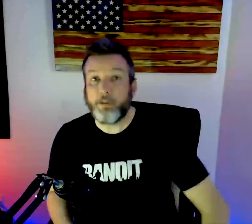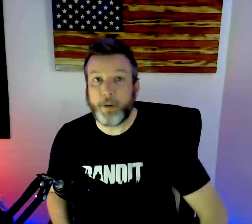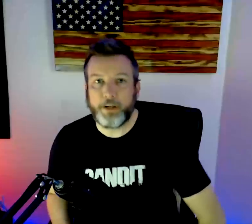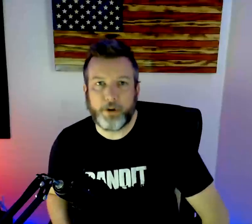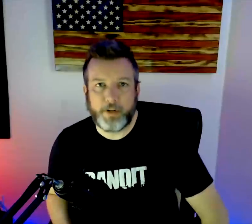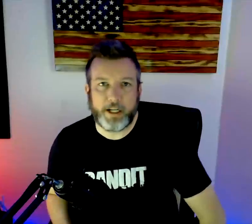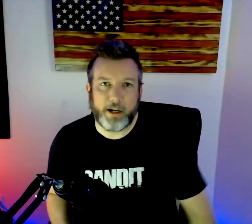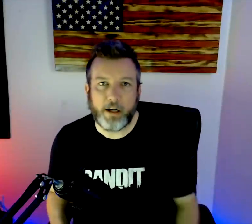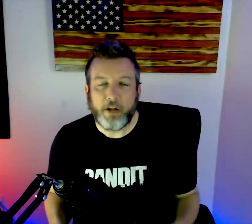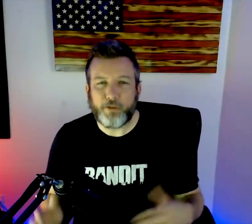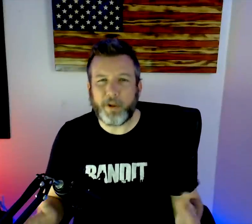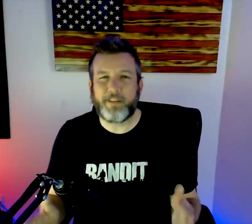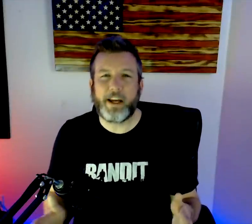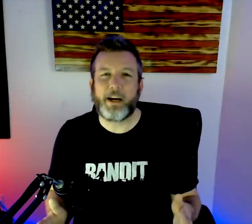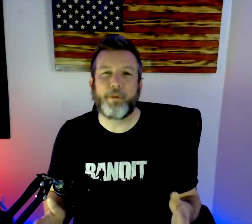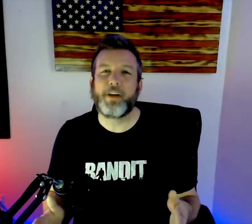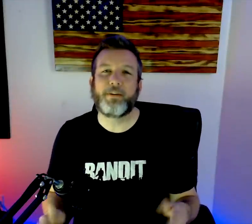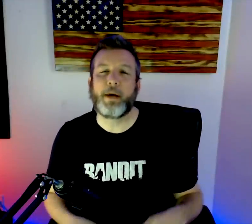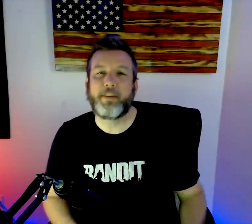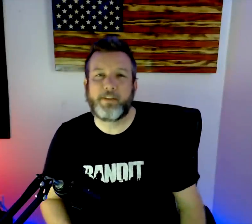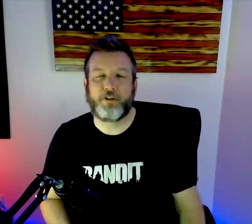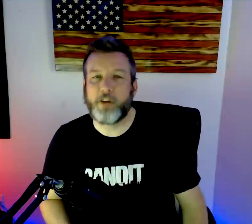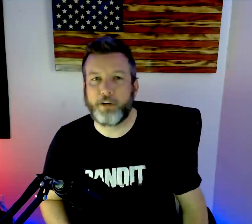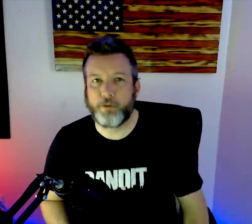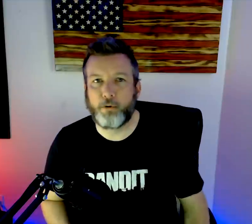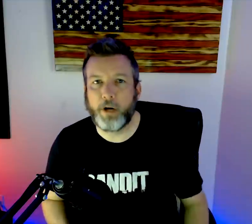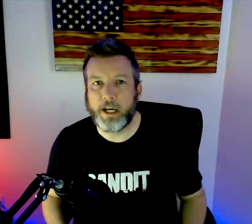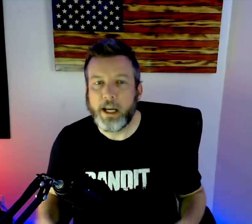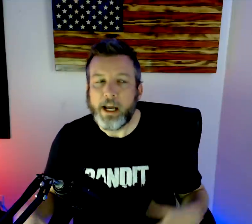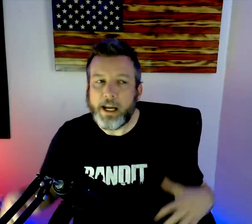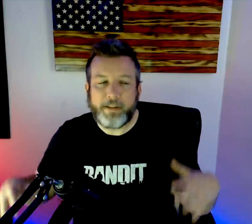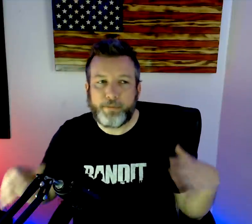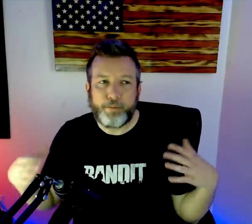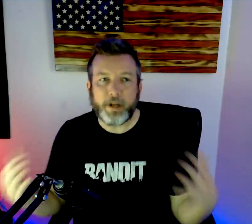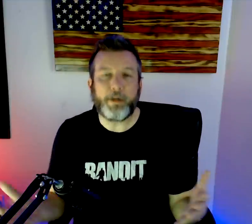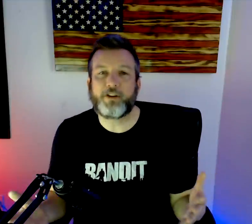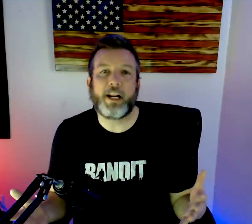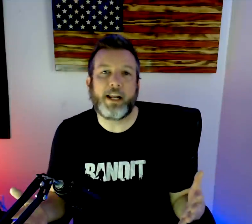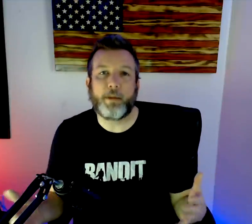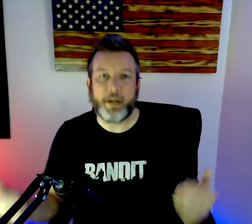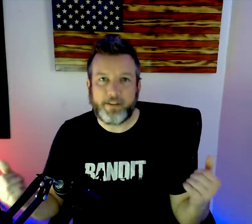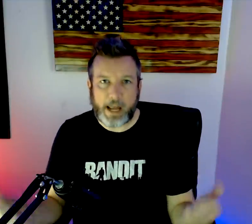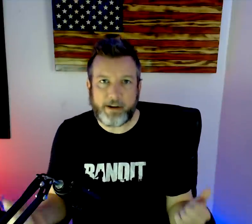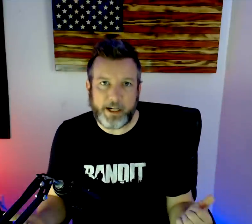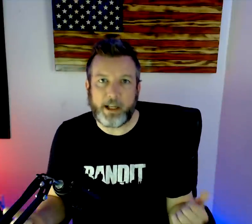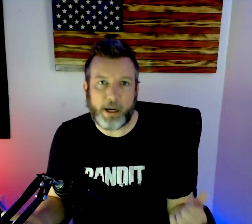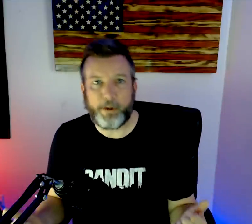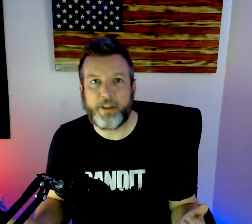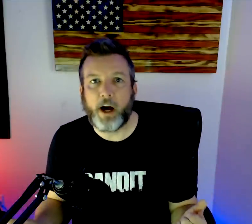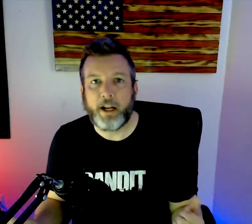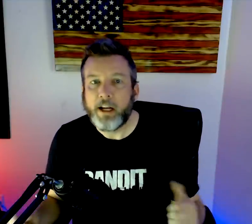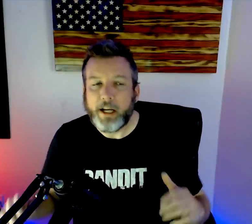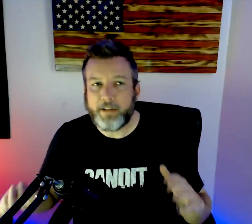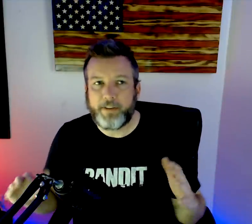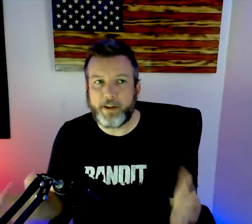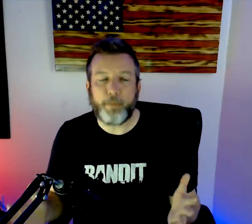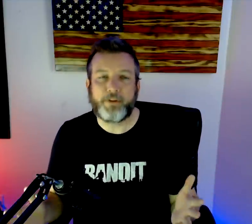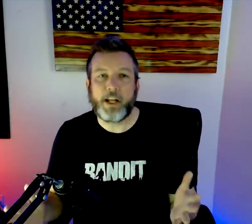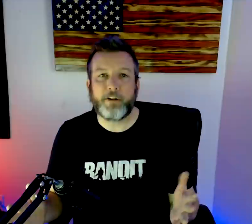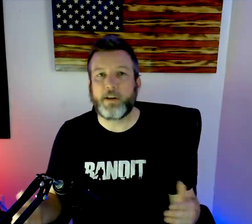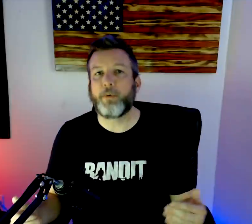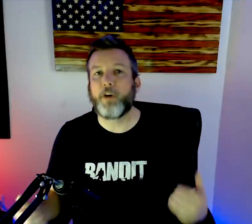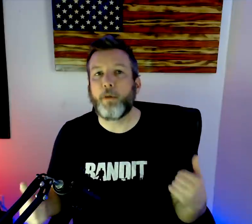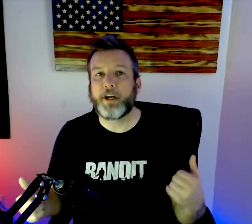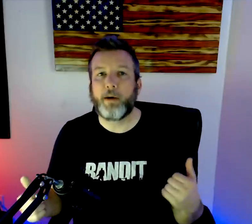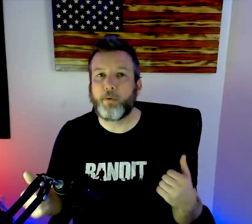Hey everybody, Drone Tech here. Just wanted to say a couple things about this exchange real quick. It's pretty much going to end up exactly like we thought. It's the double